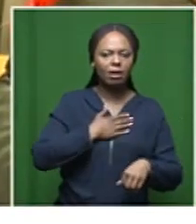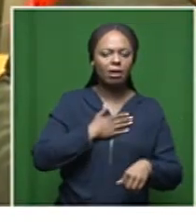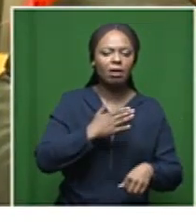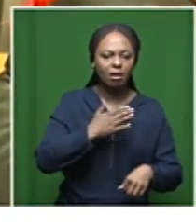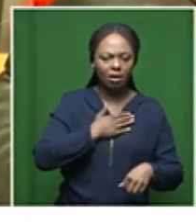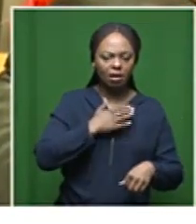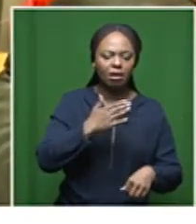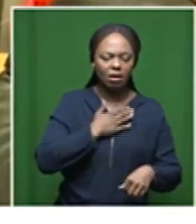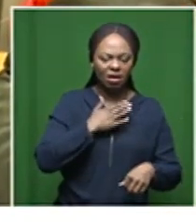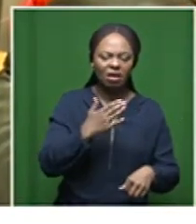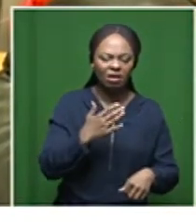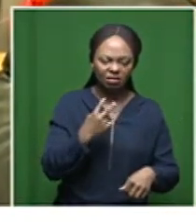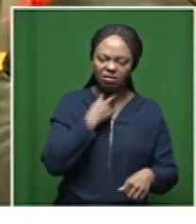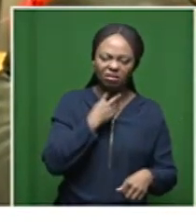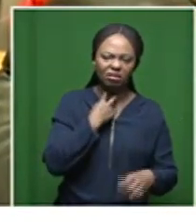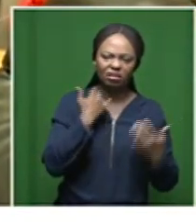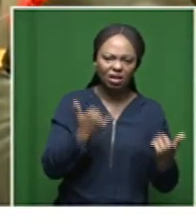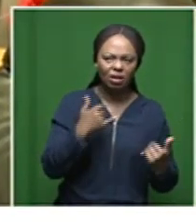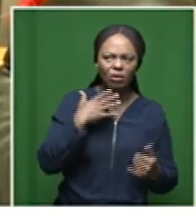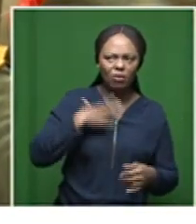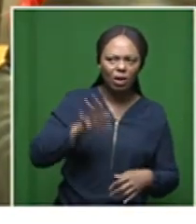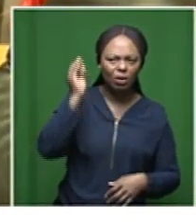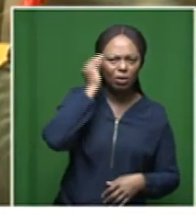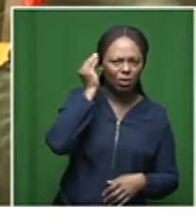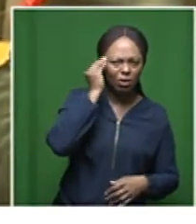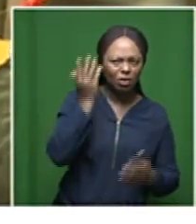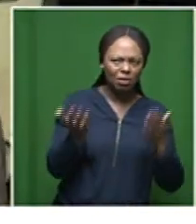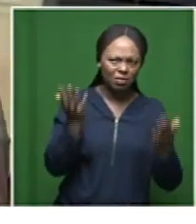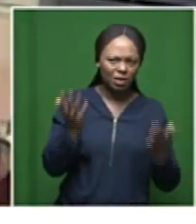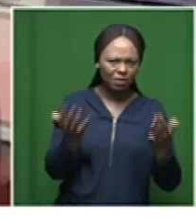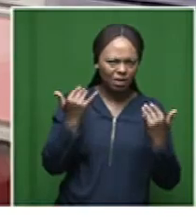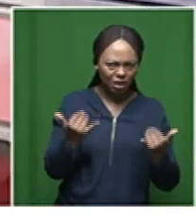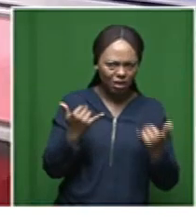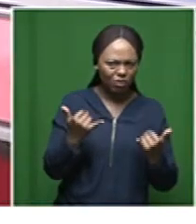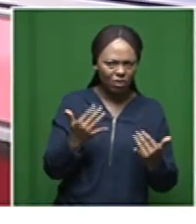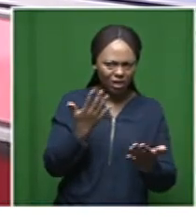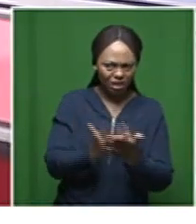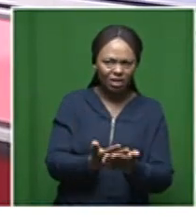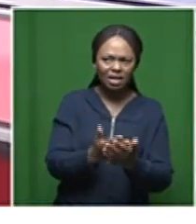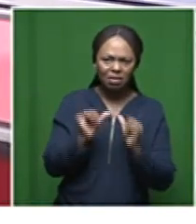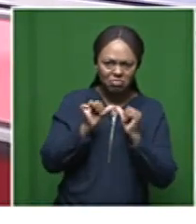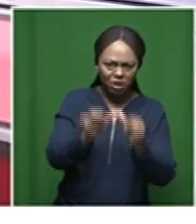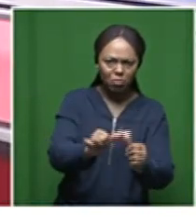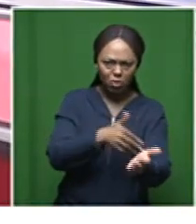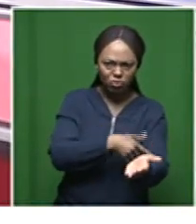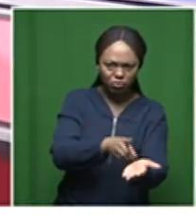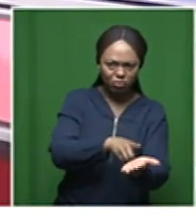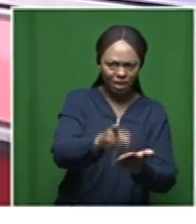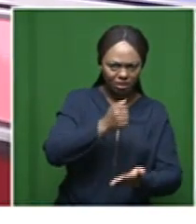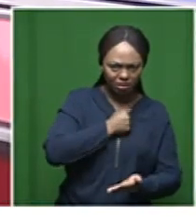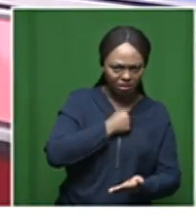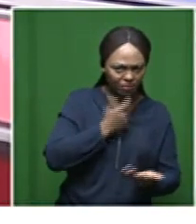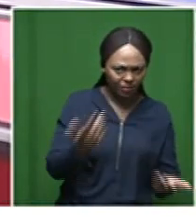within myself. So I want to find out firstly is it important for now to donate, or should I wait a little bit?